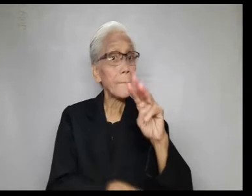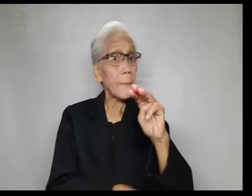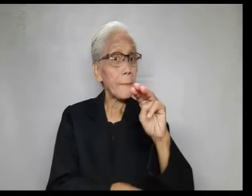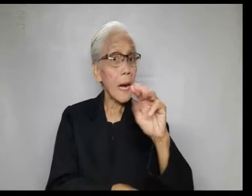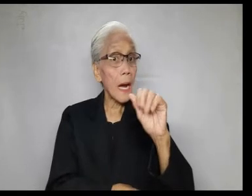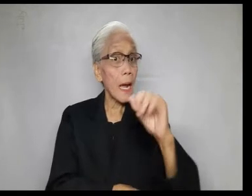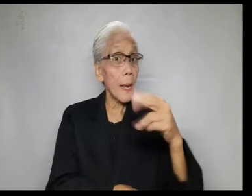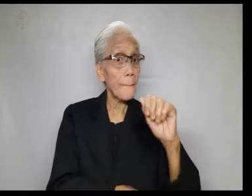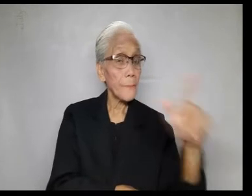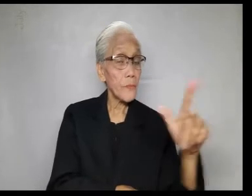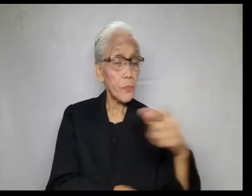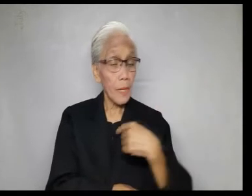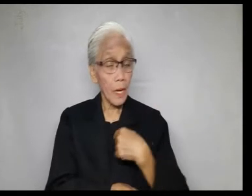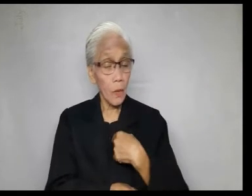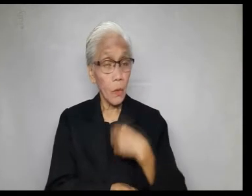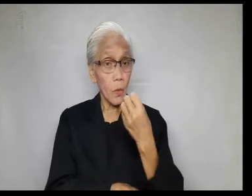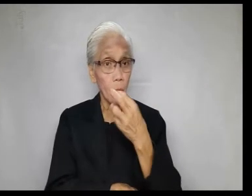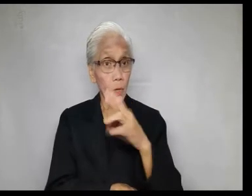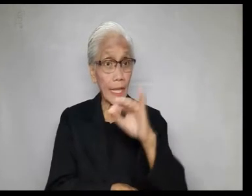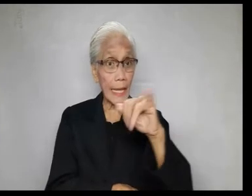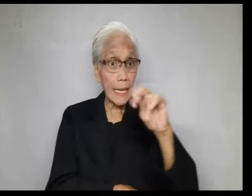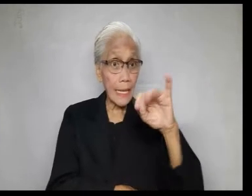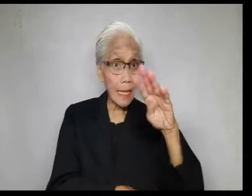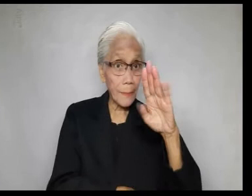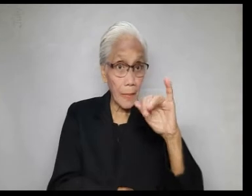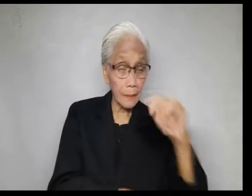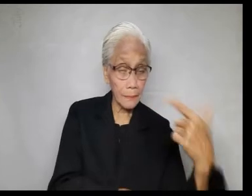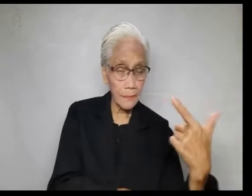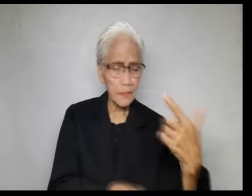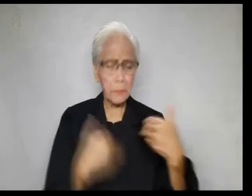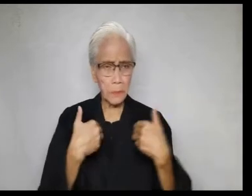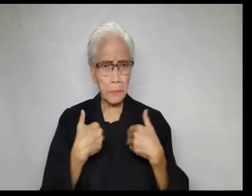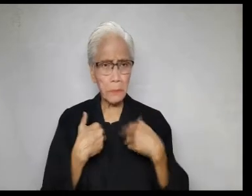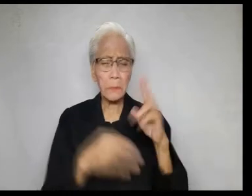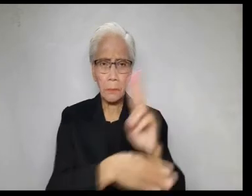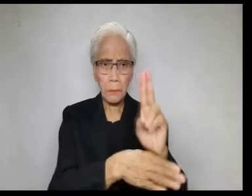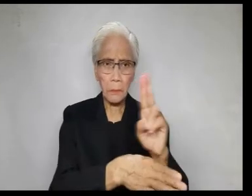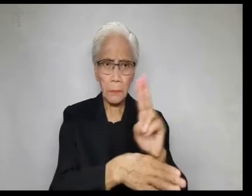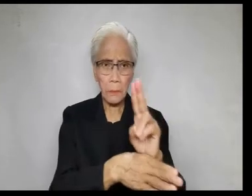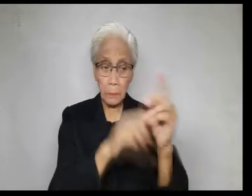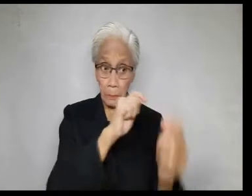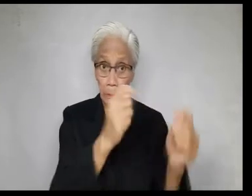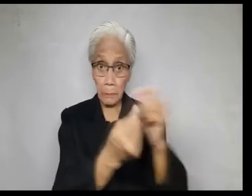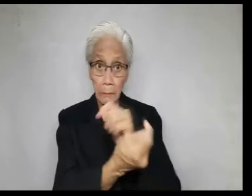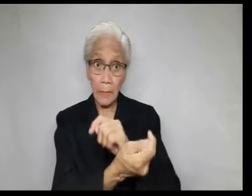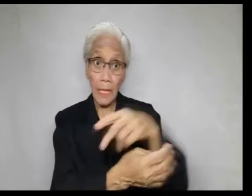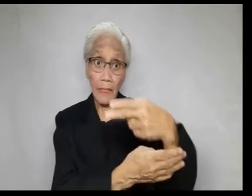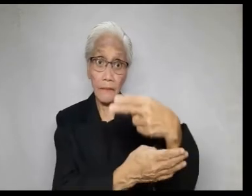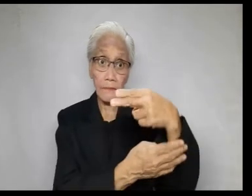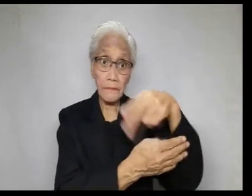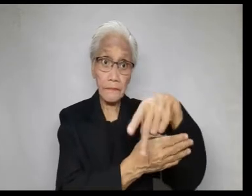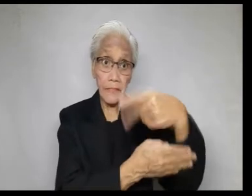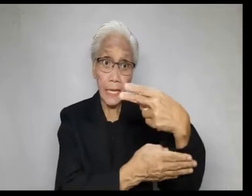mo ba ako and iniibig mo ba ako questions are used interchangeably. Like there was no difference between